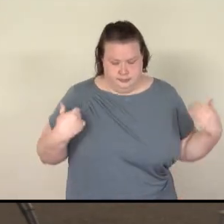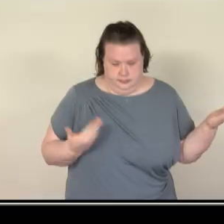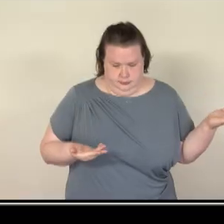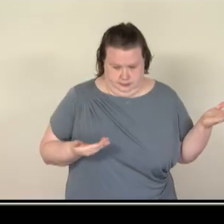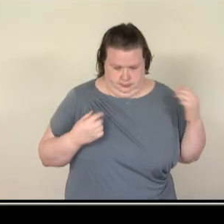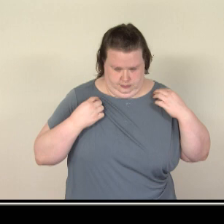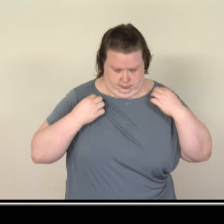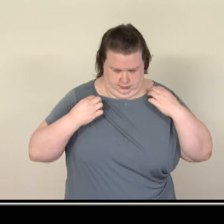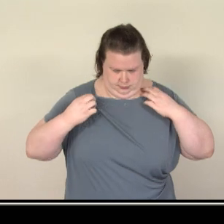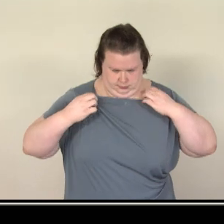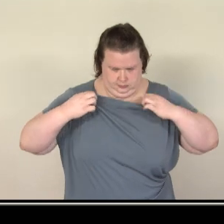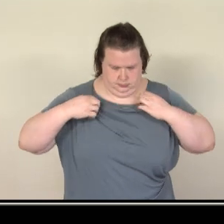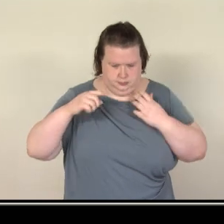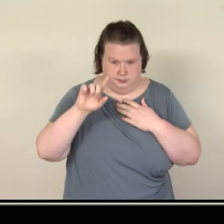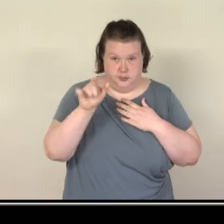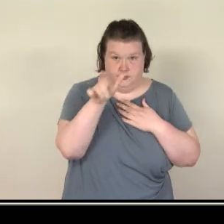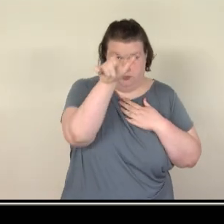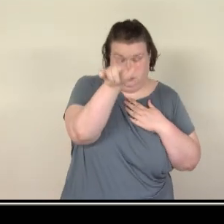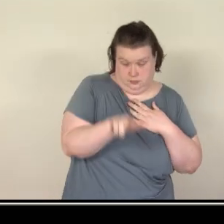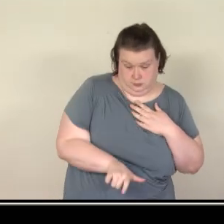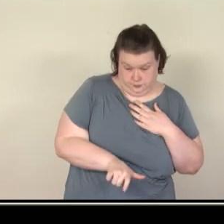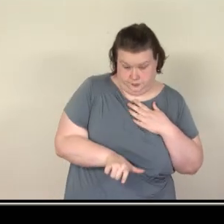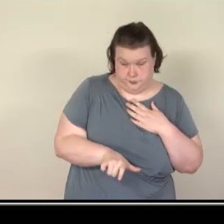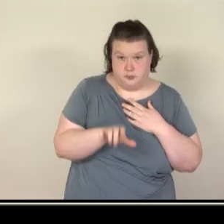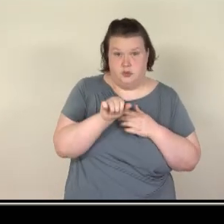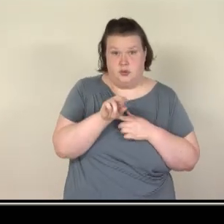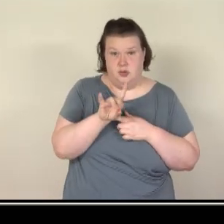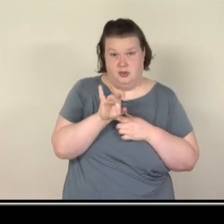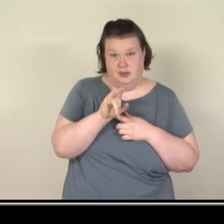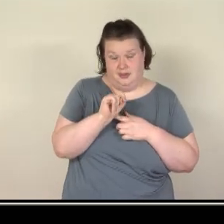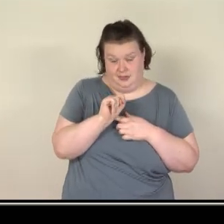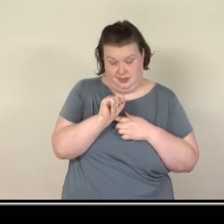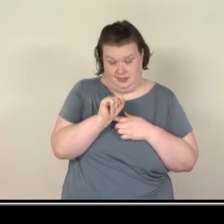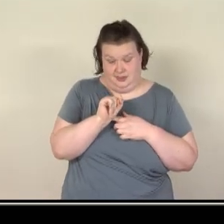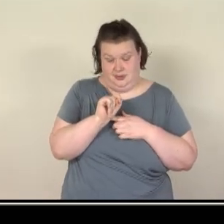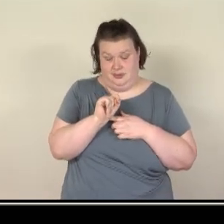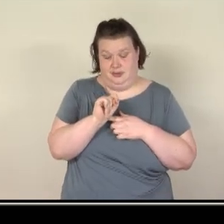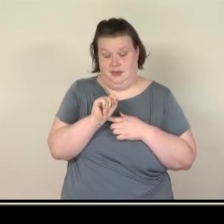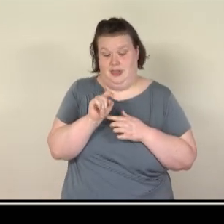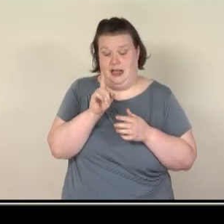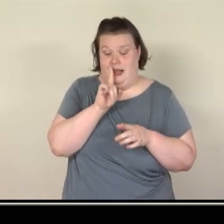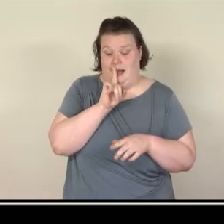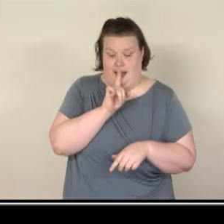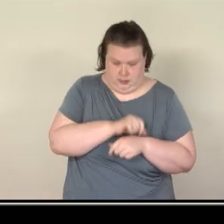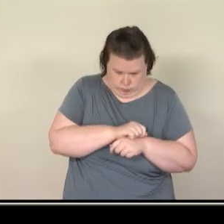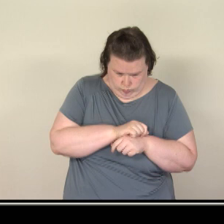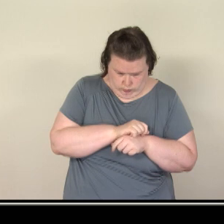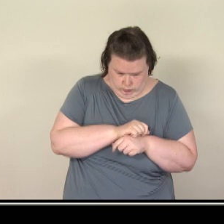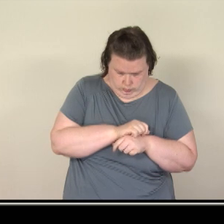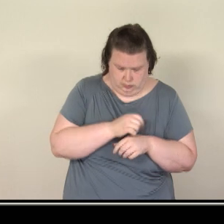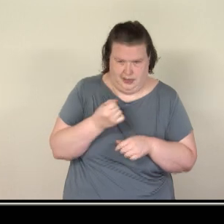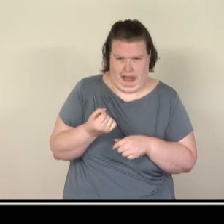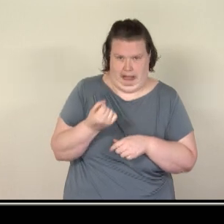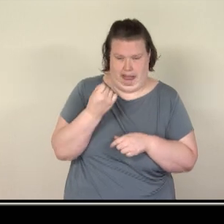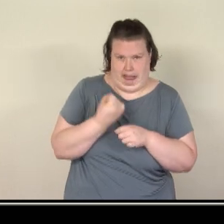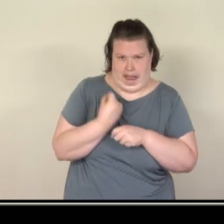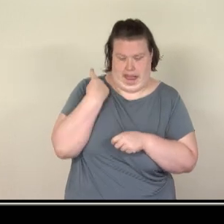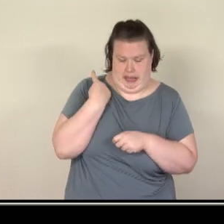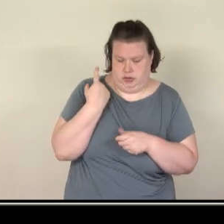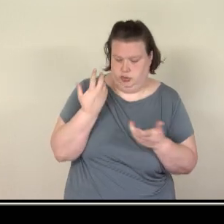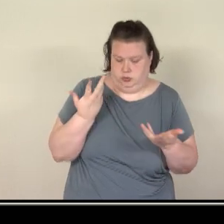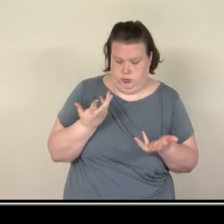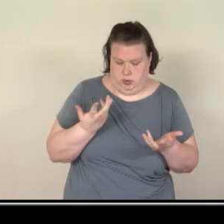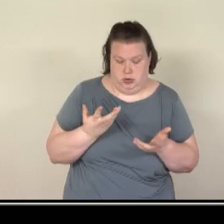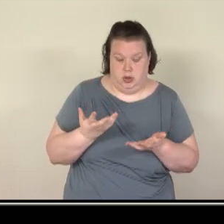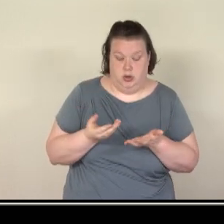is kind of this first column there, the audited actuals, where we ended up last year. Kind of in the middle of the page there, you see that we